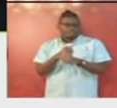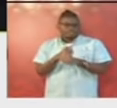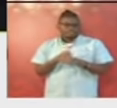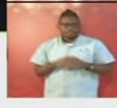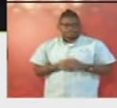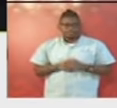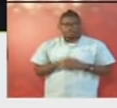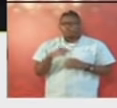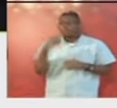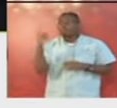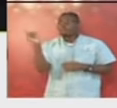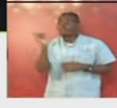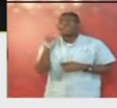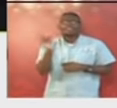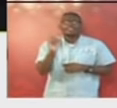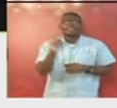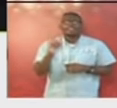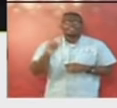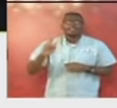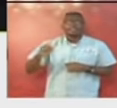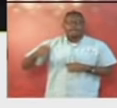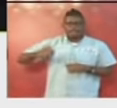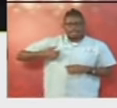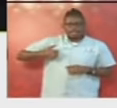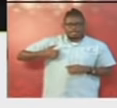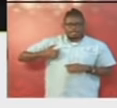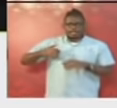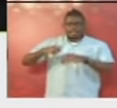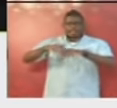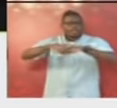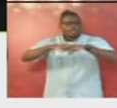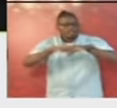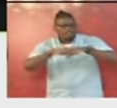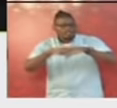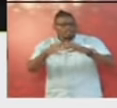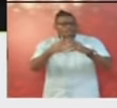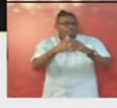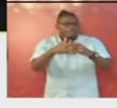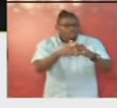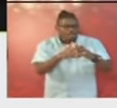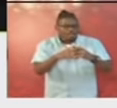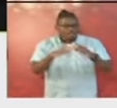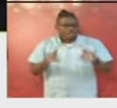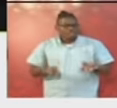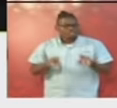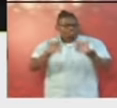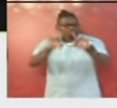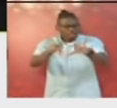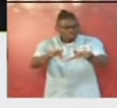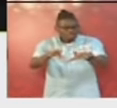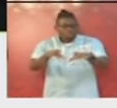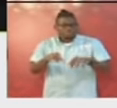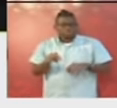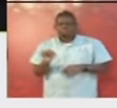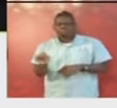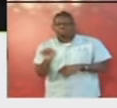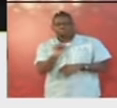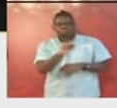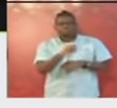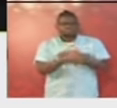for Canada, for England, and for Australia. So I'll go to my first slide